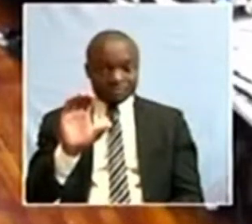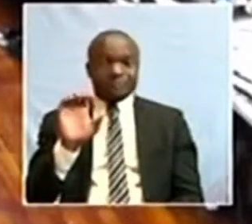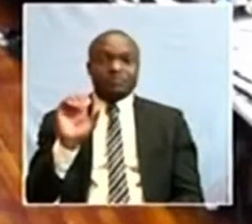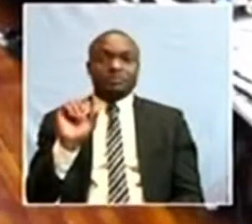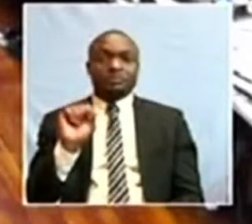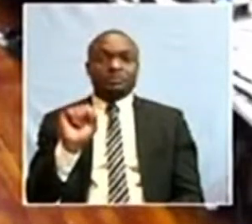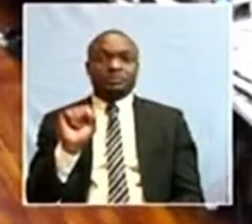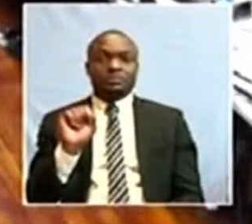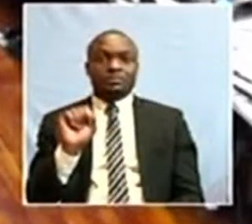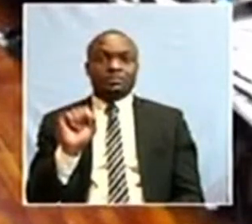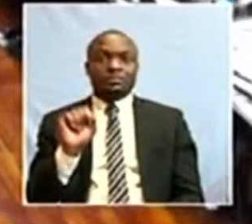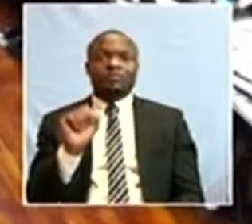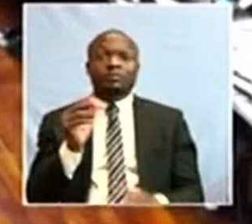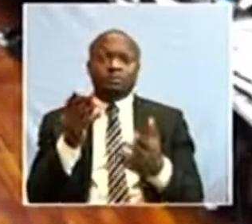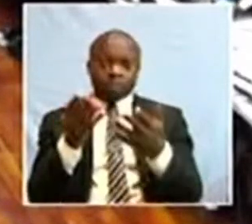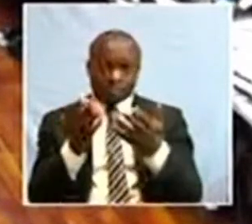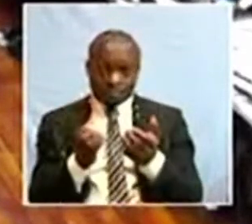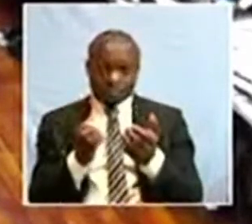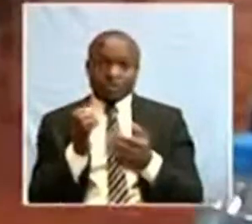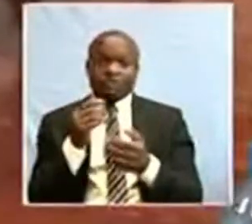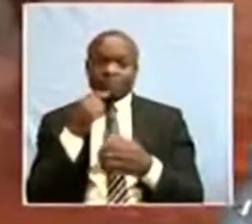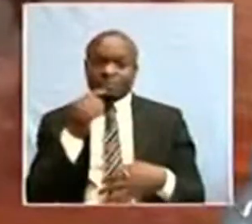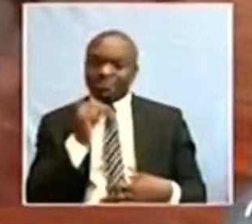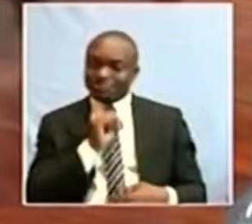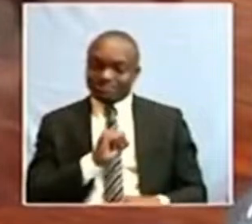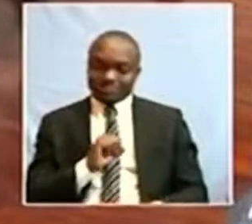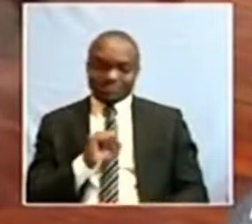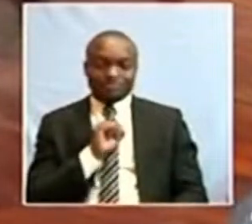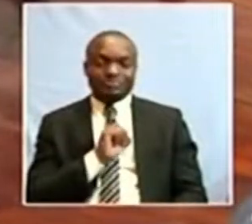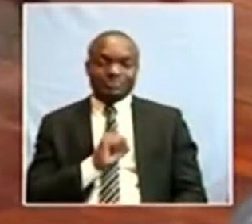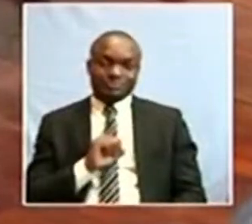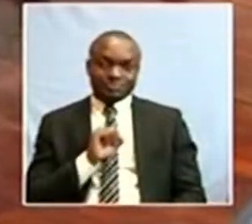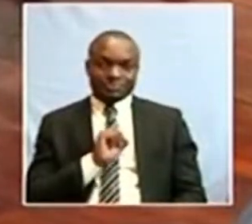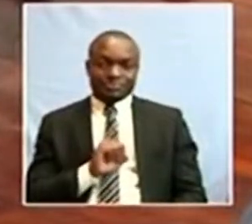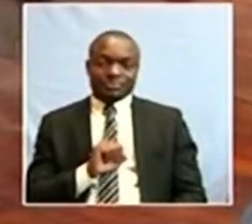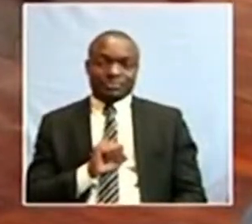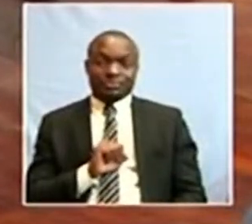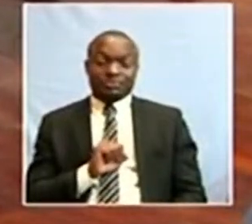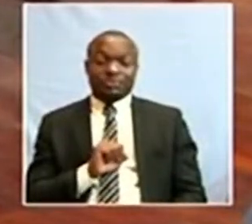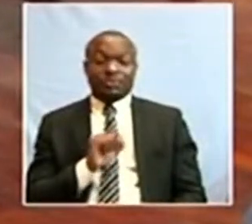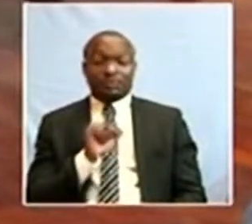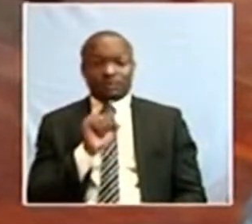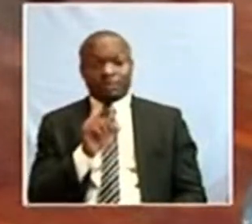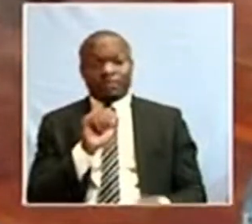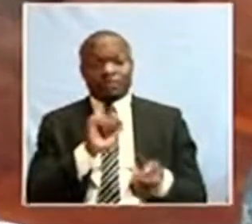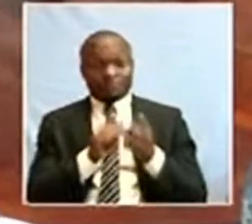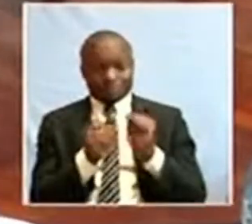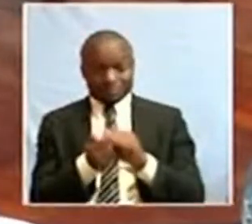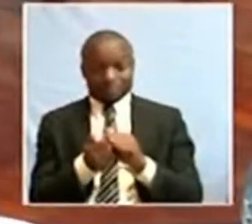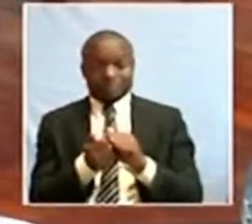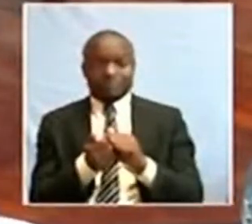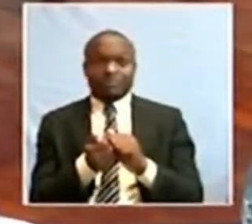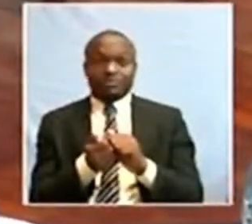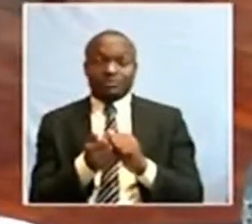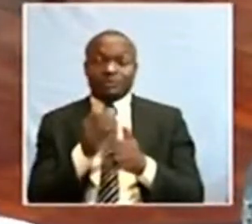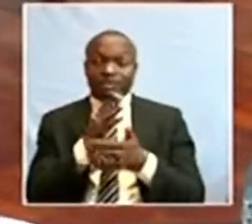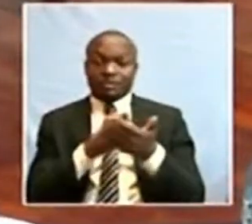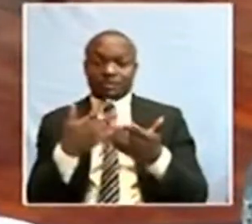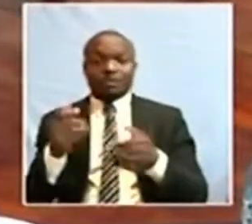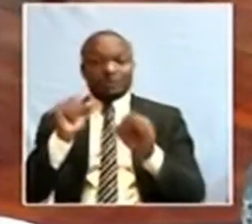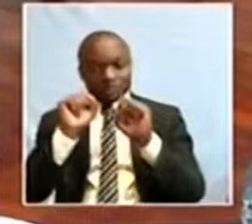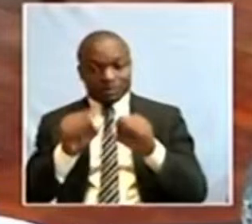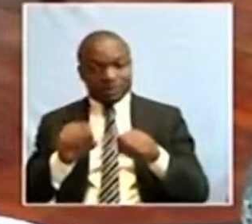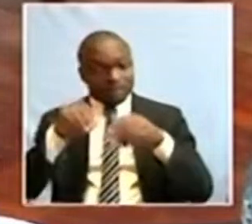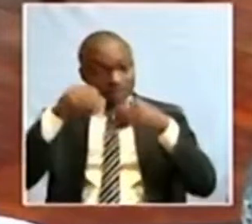you, Chair. I just want to apologize, Chair, for that oversight, big oversight. I think it's something which we can